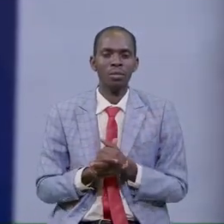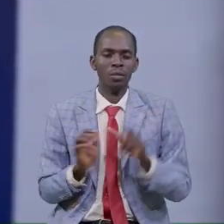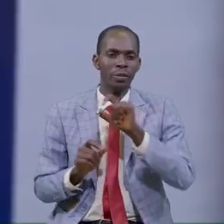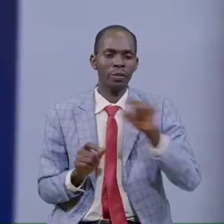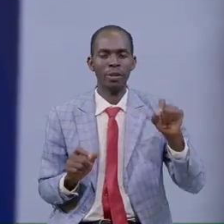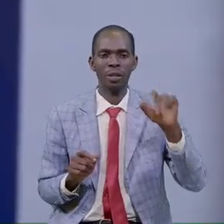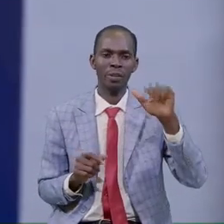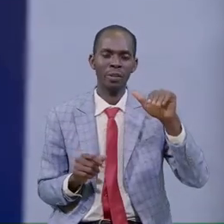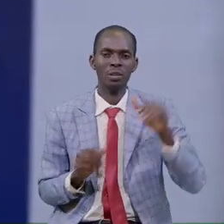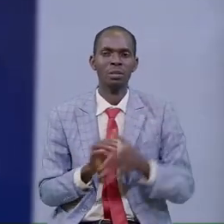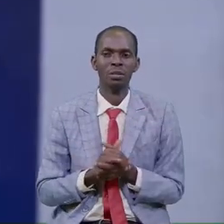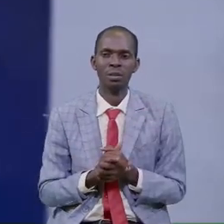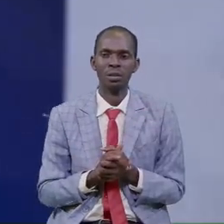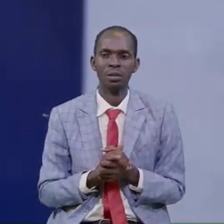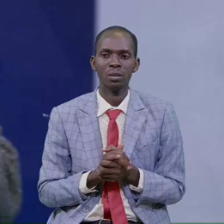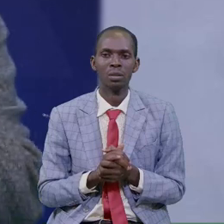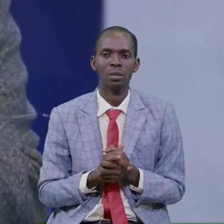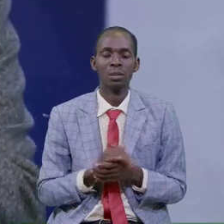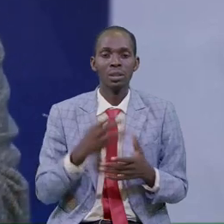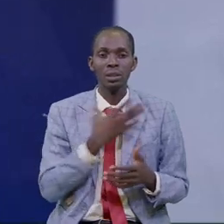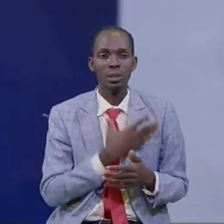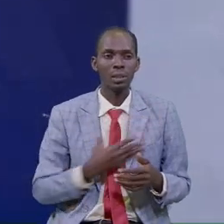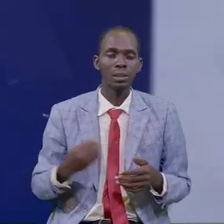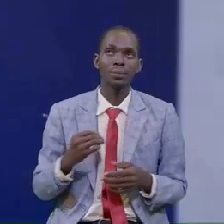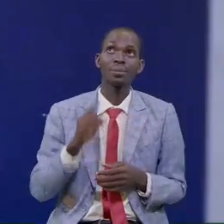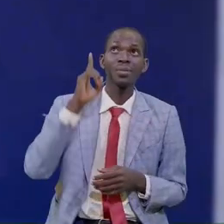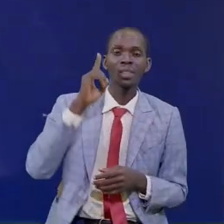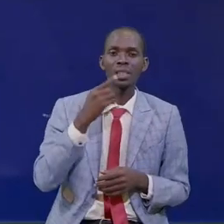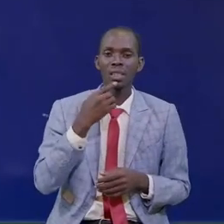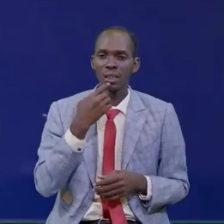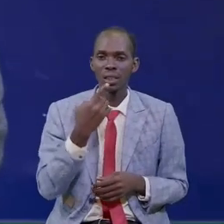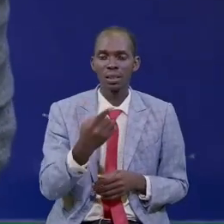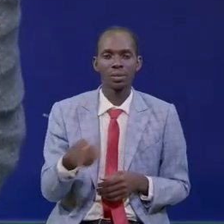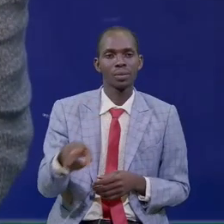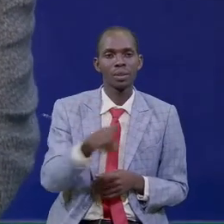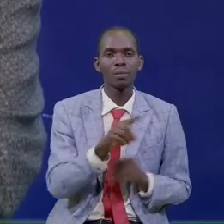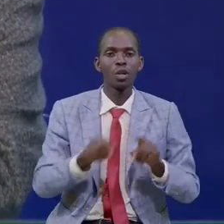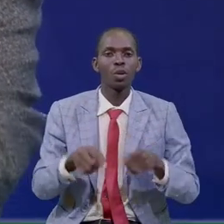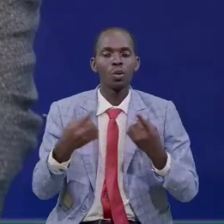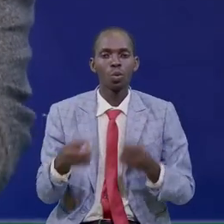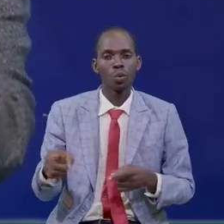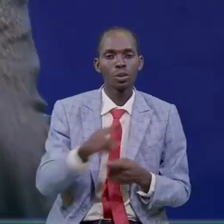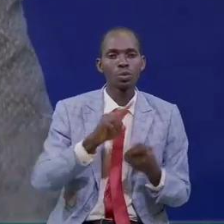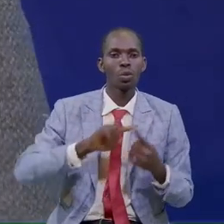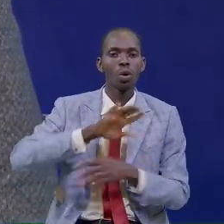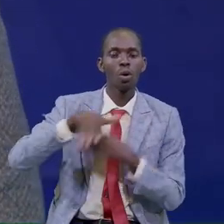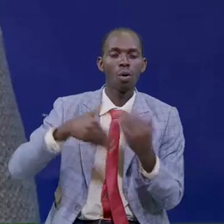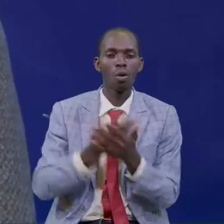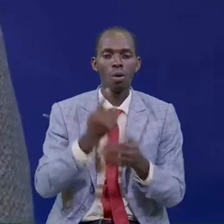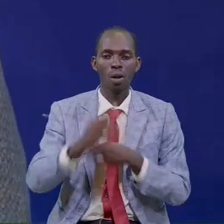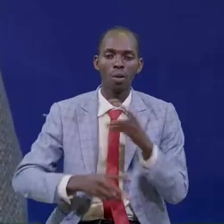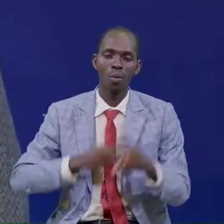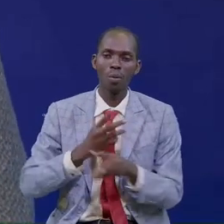15. And he said unto them, go ye to all the world and preach the gospel to